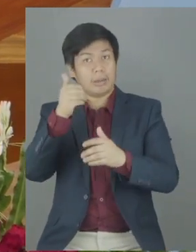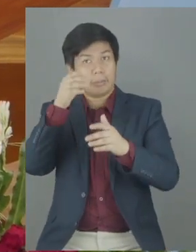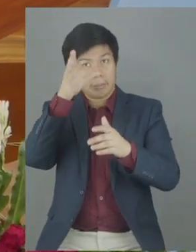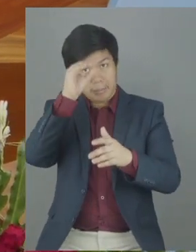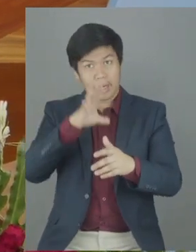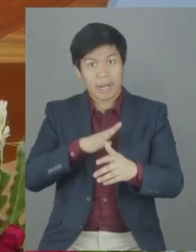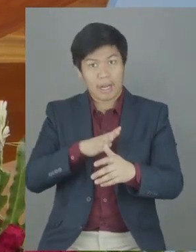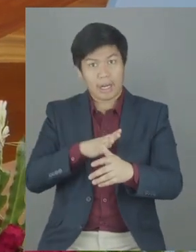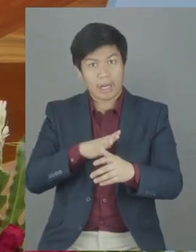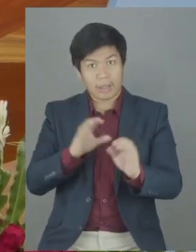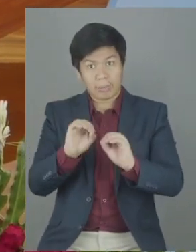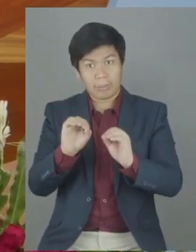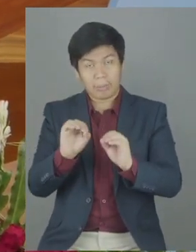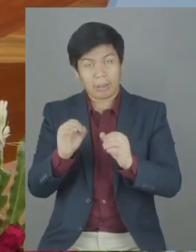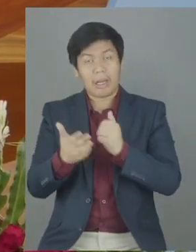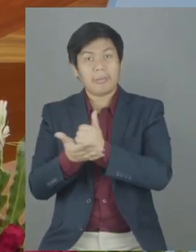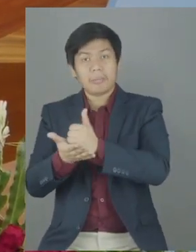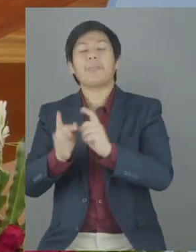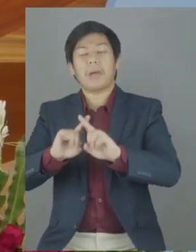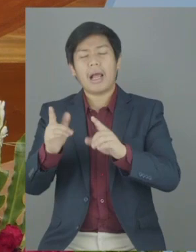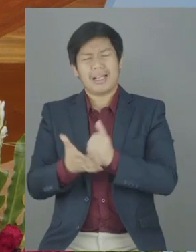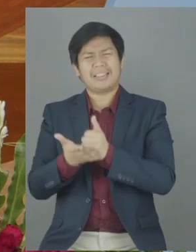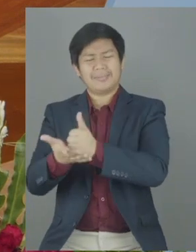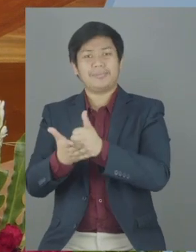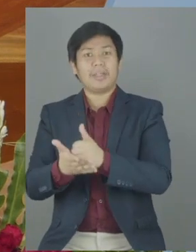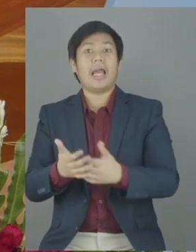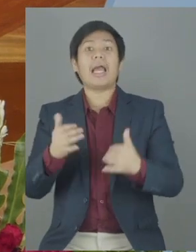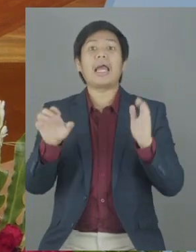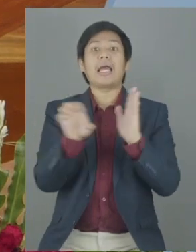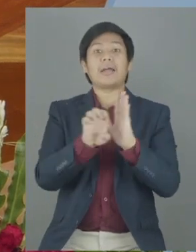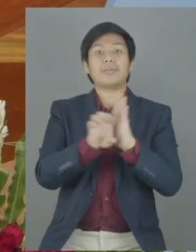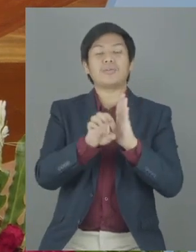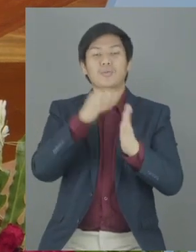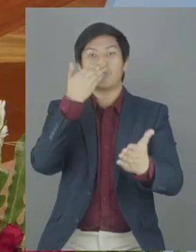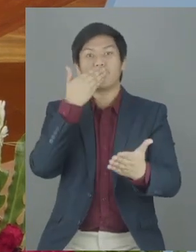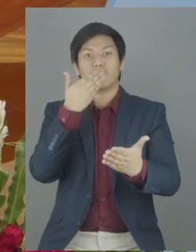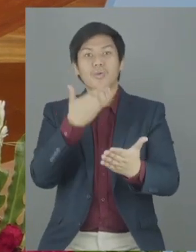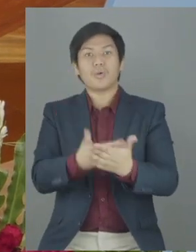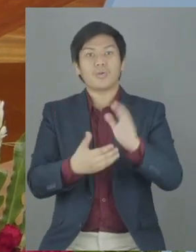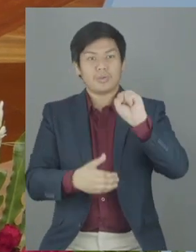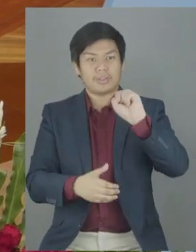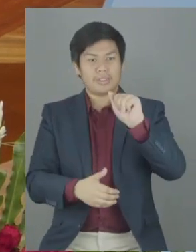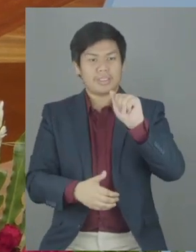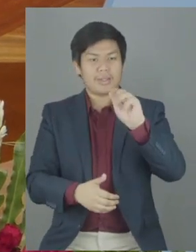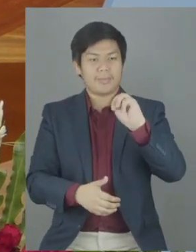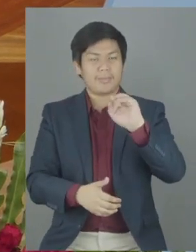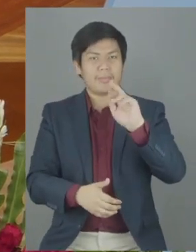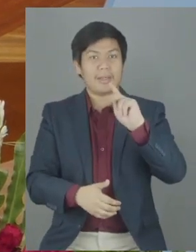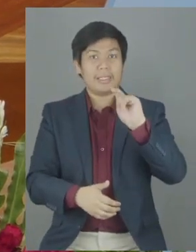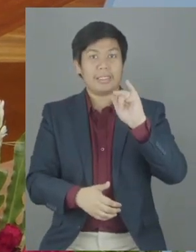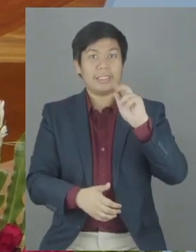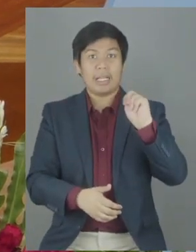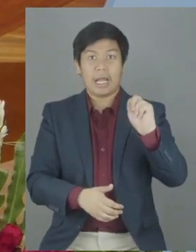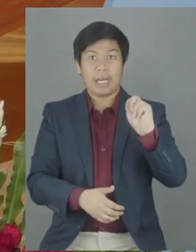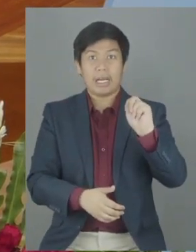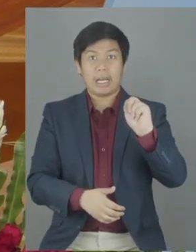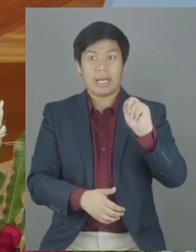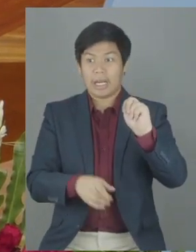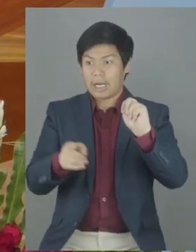Good Samaritan. The hospitality came even outside from a foreigner,